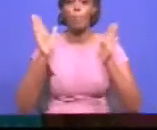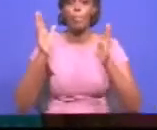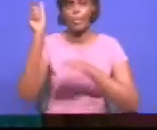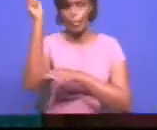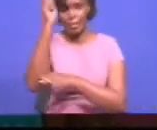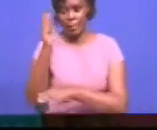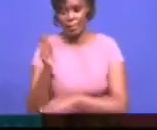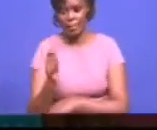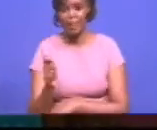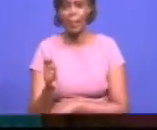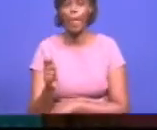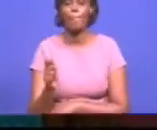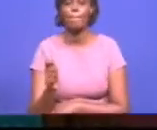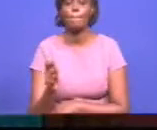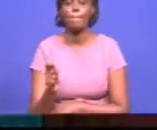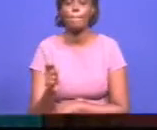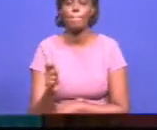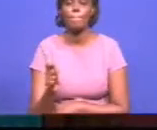Tanzania.